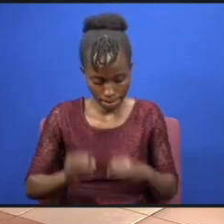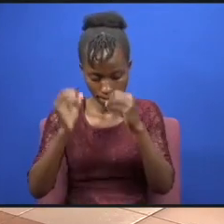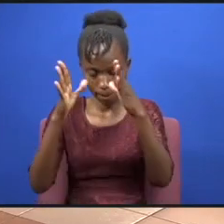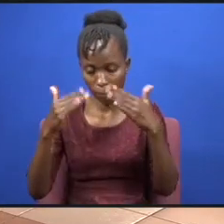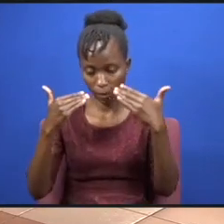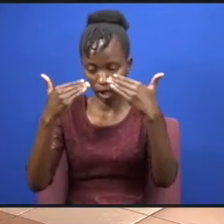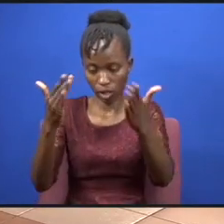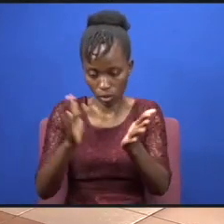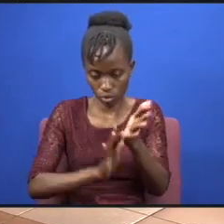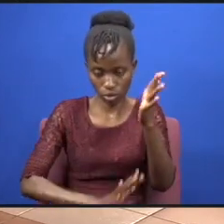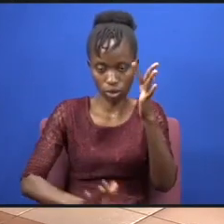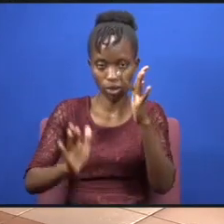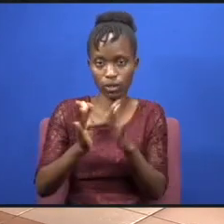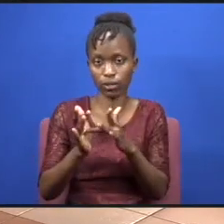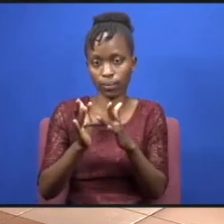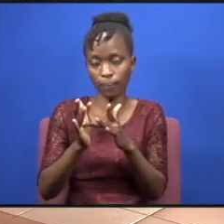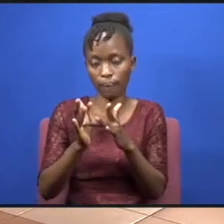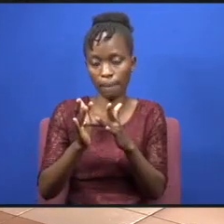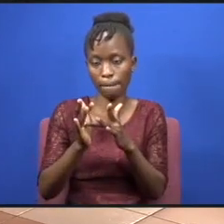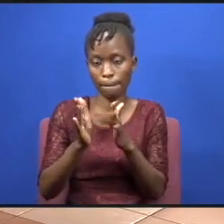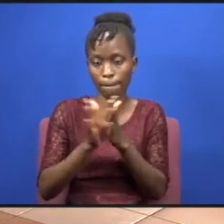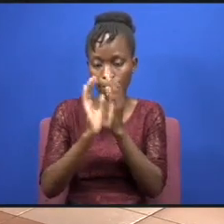Thank you, Jesus.